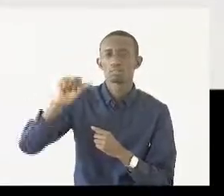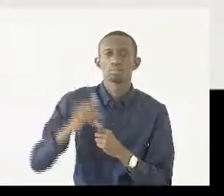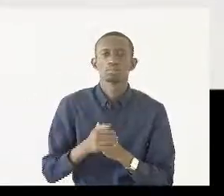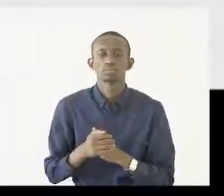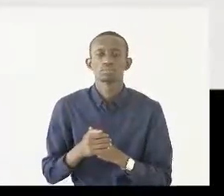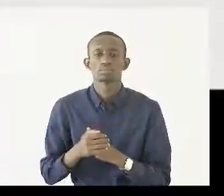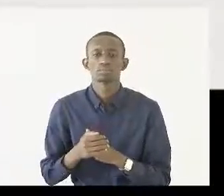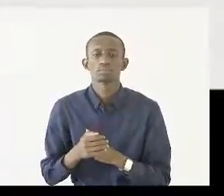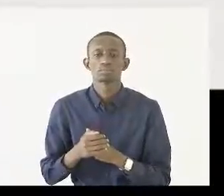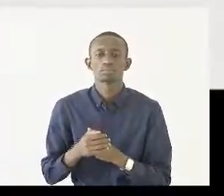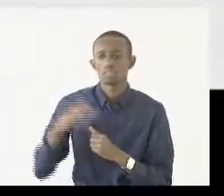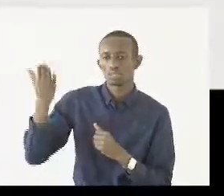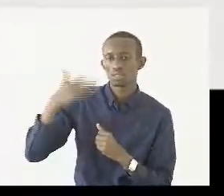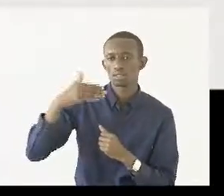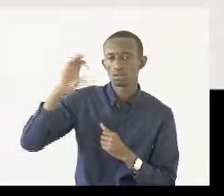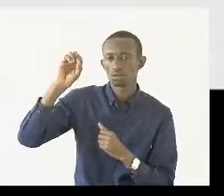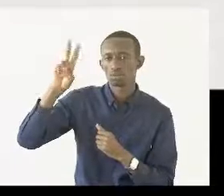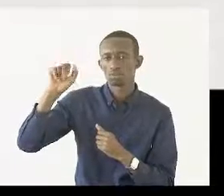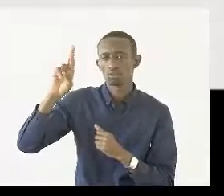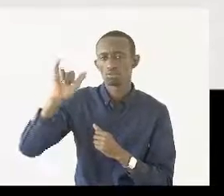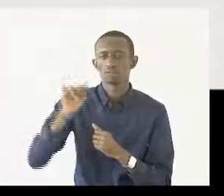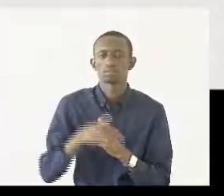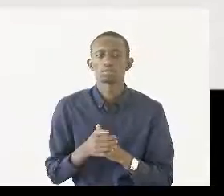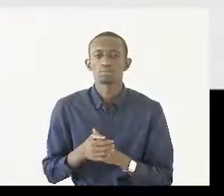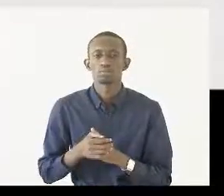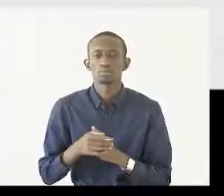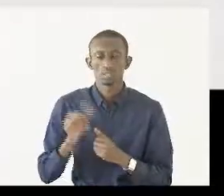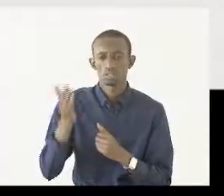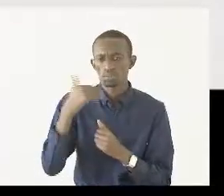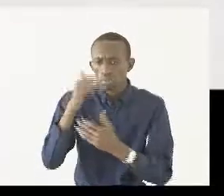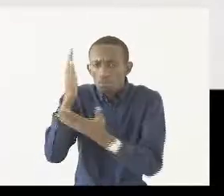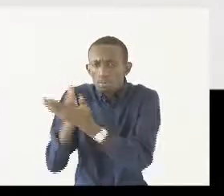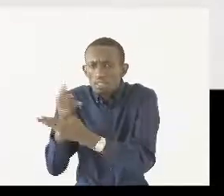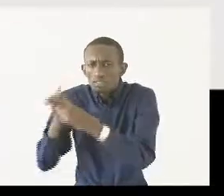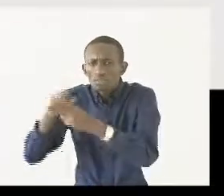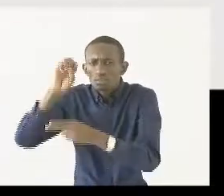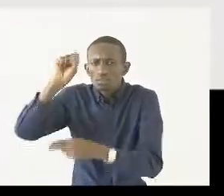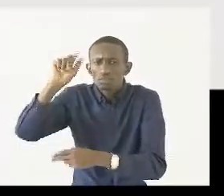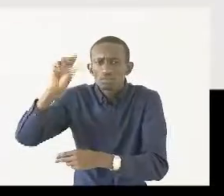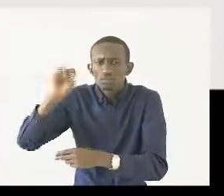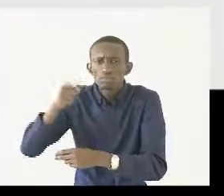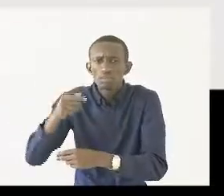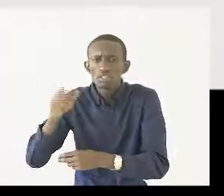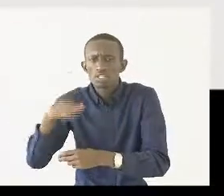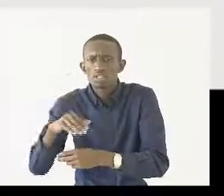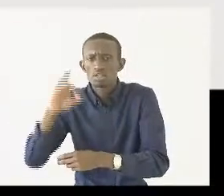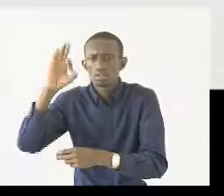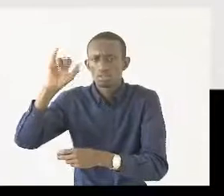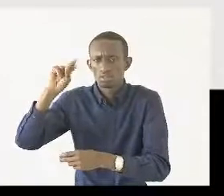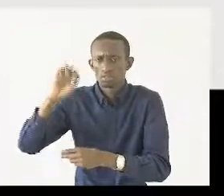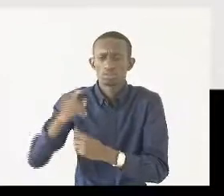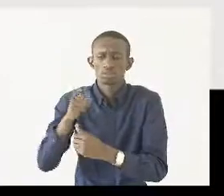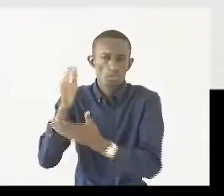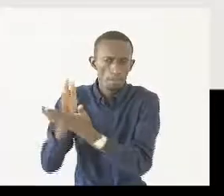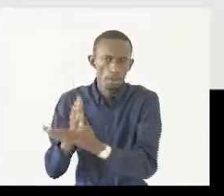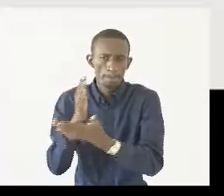ovary. Then there is also male part of the plant, which is the stamen. It has anther and filament. These are